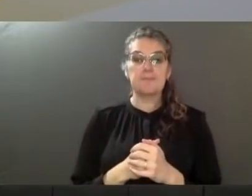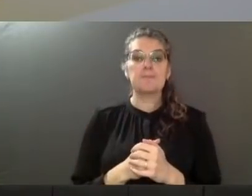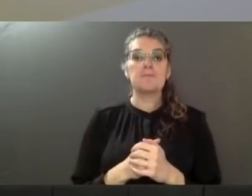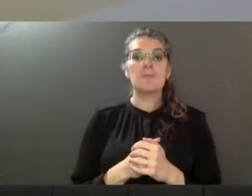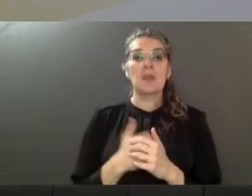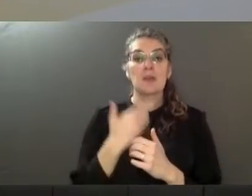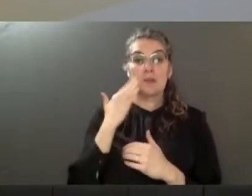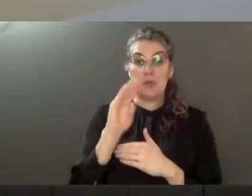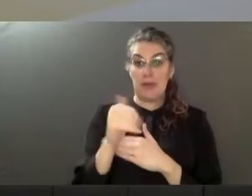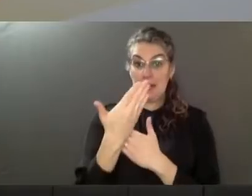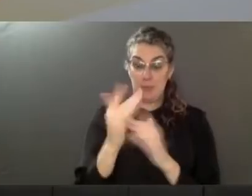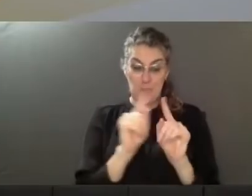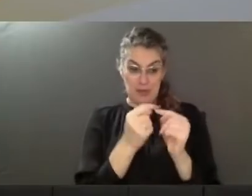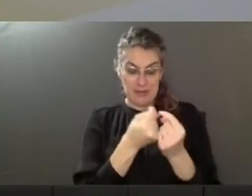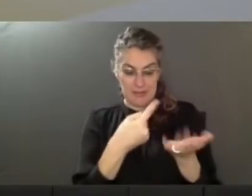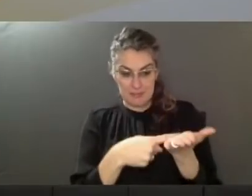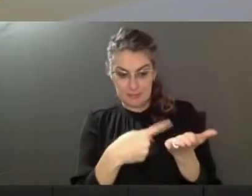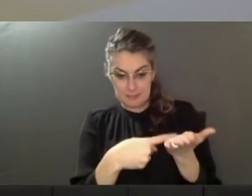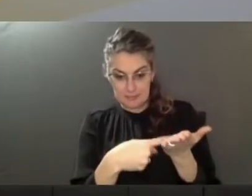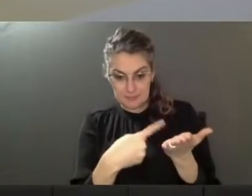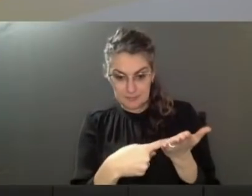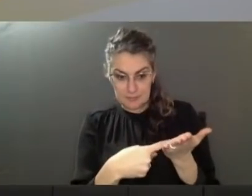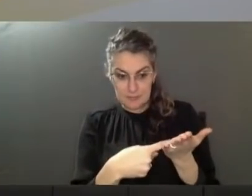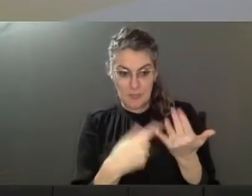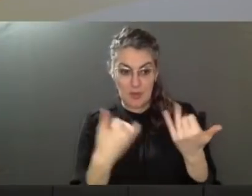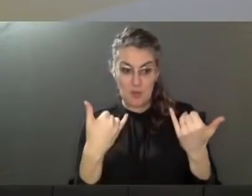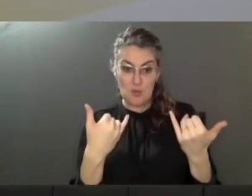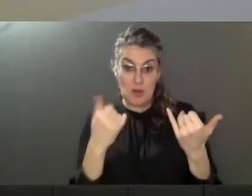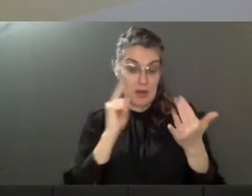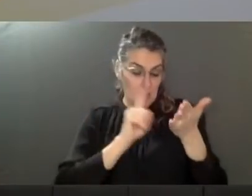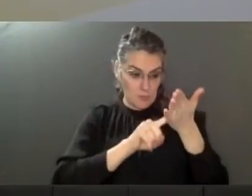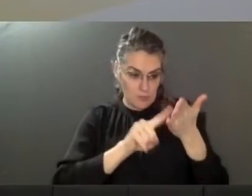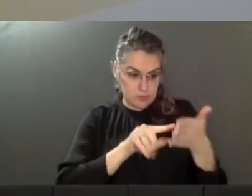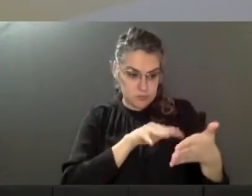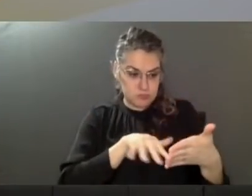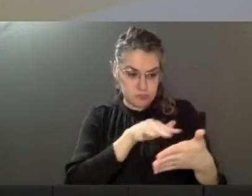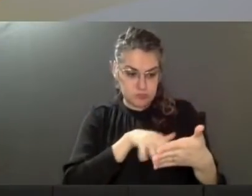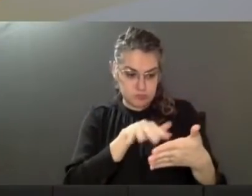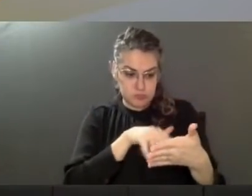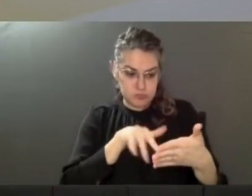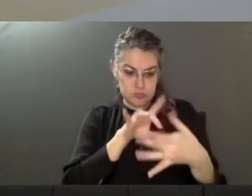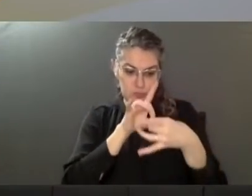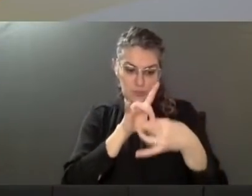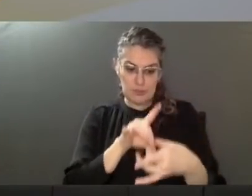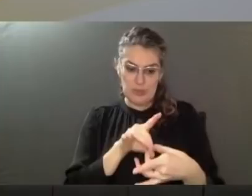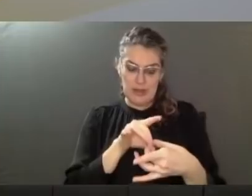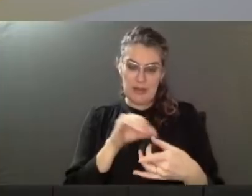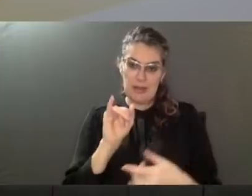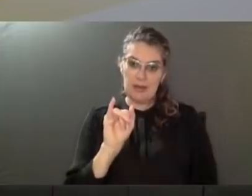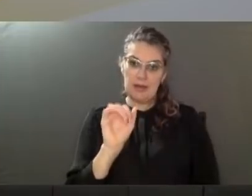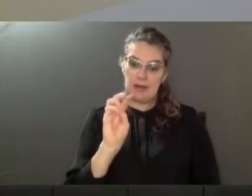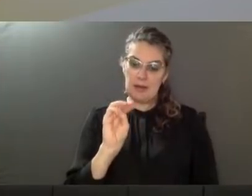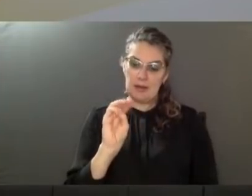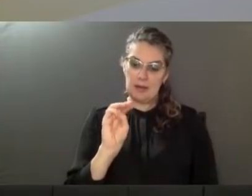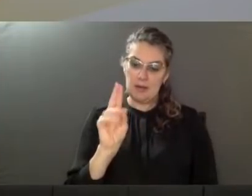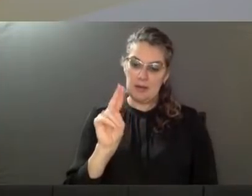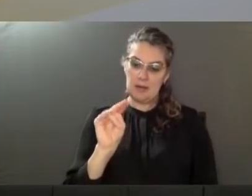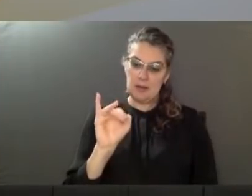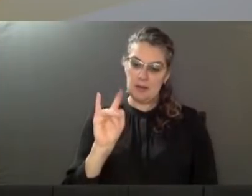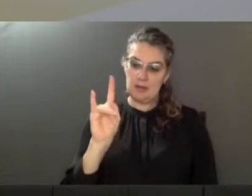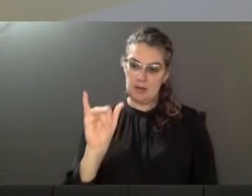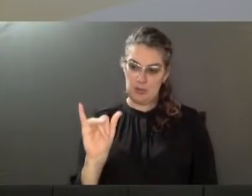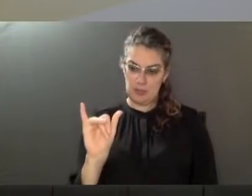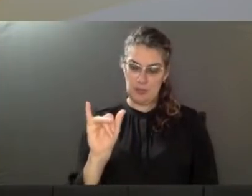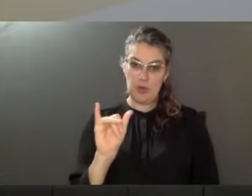team, and that we are doing a study of for immunity, and we'll be offering an immunity test to those